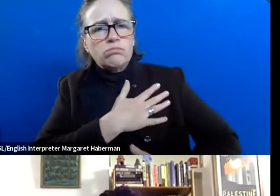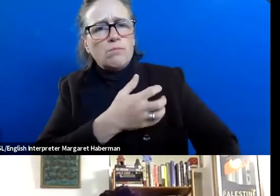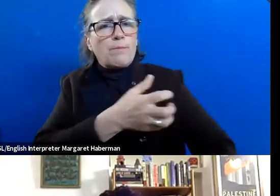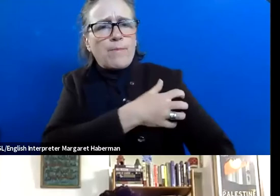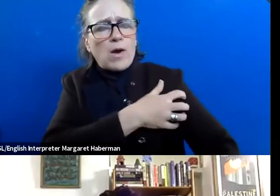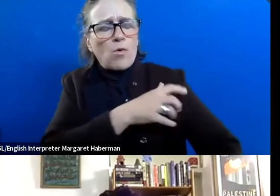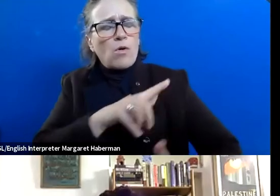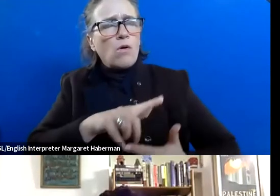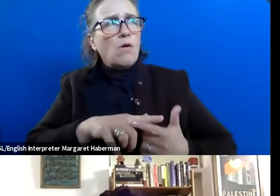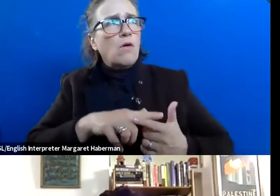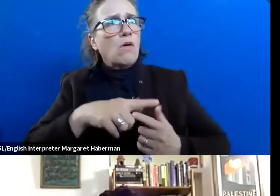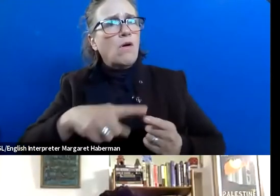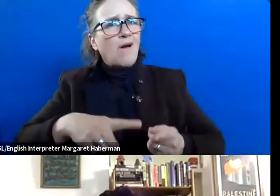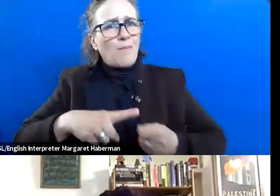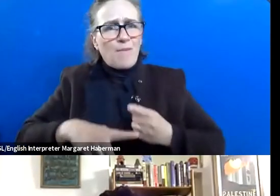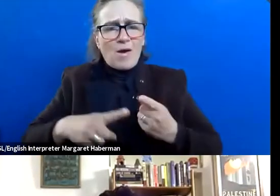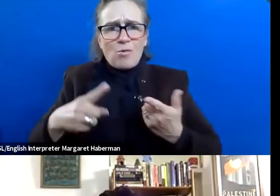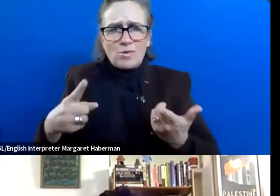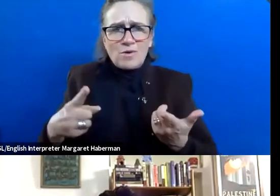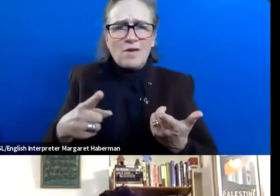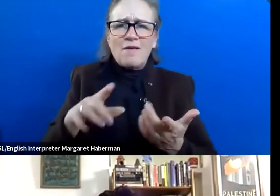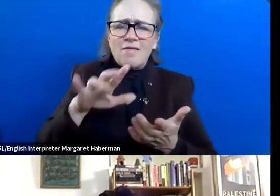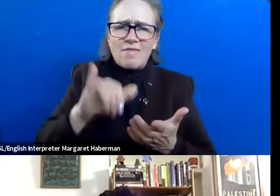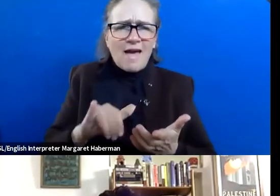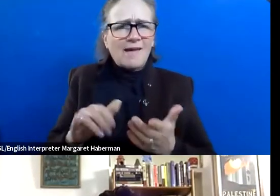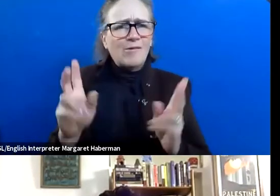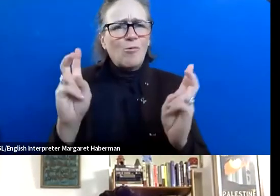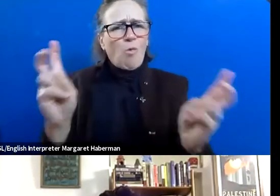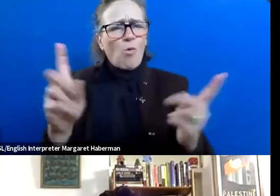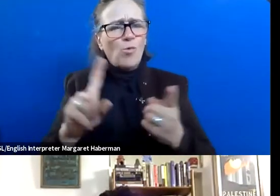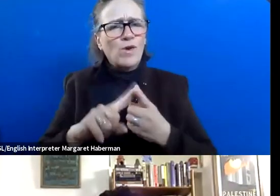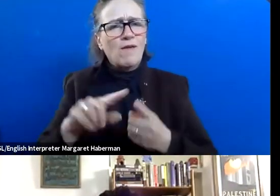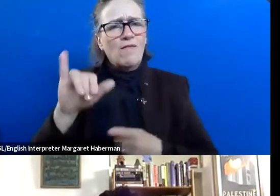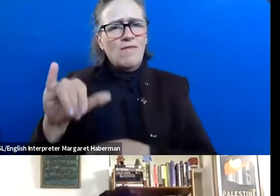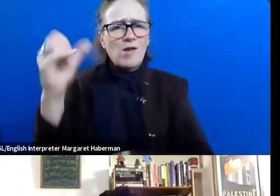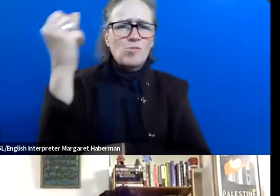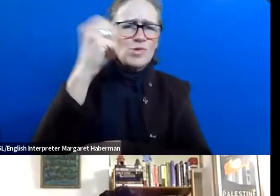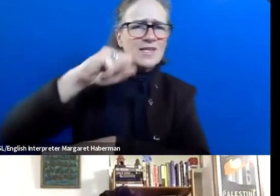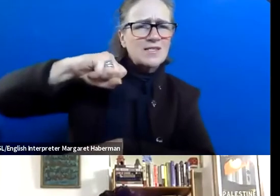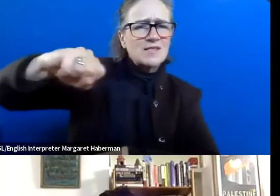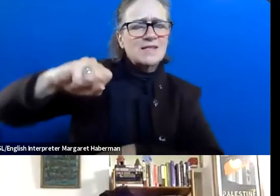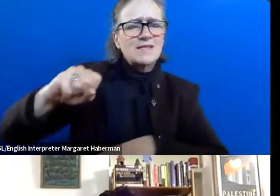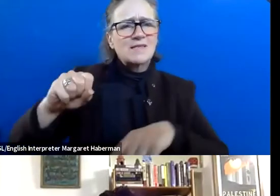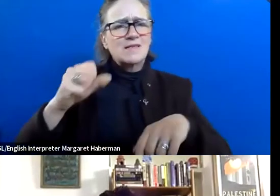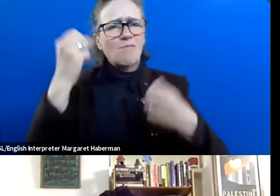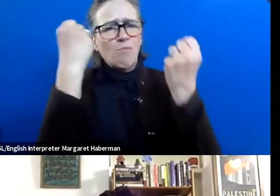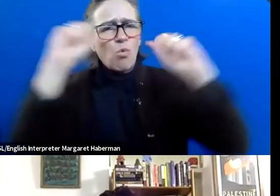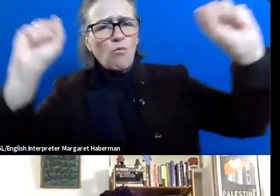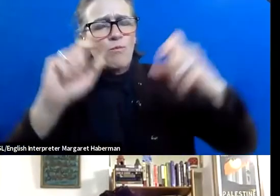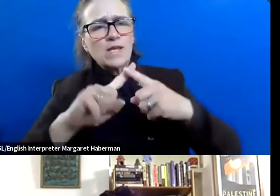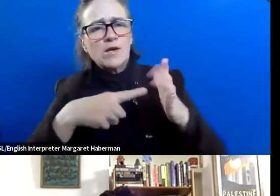resistance movements have forced empire to show its face, and that we have to embrace values at the center of our movement.